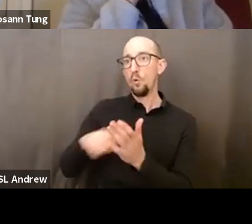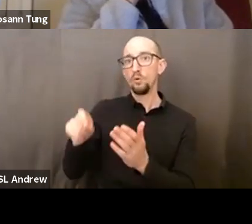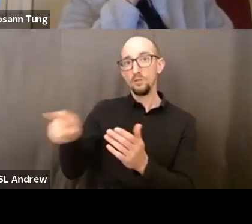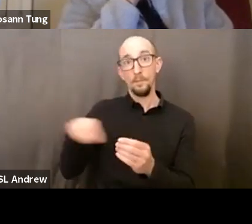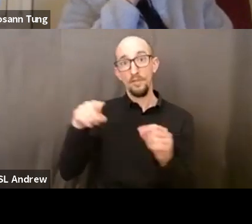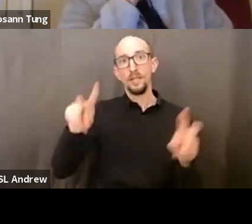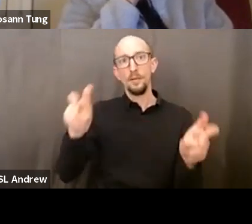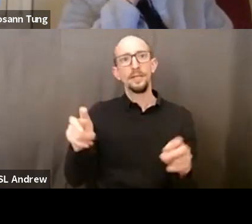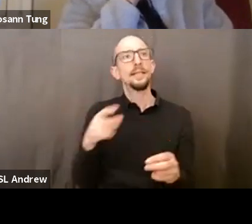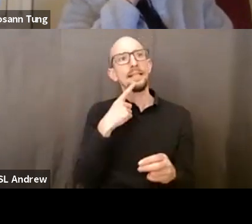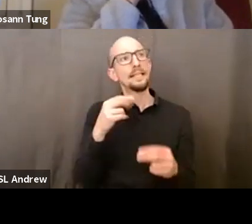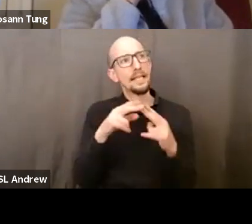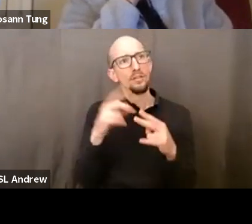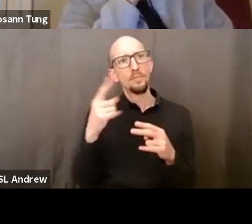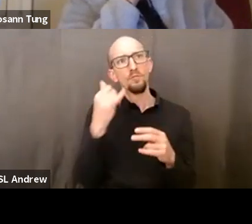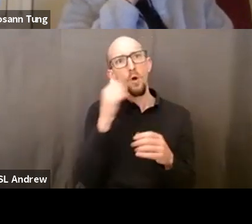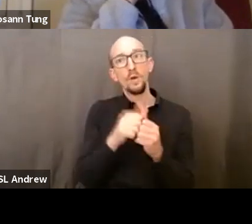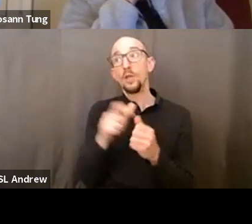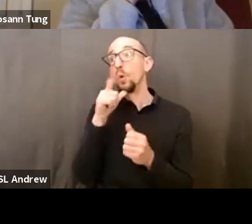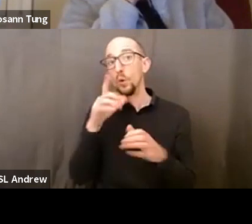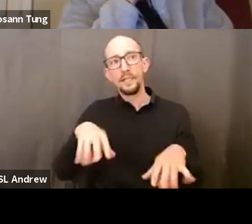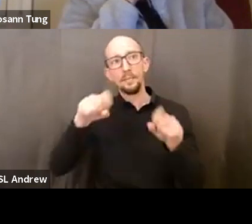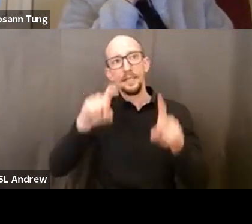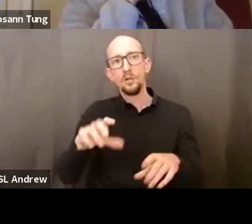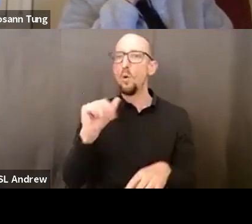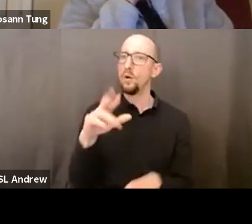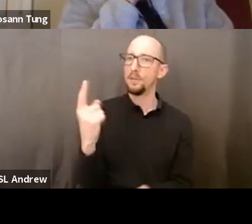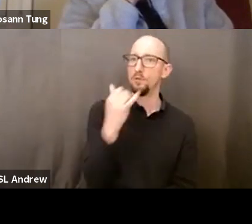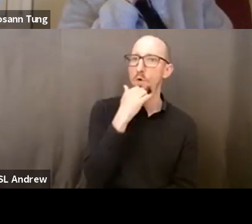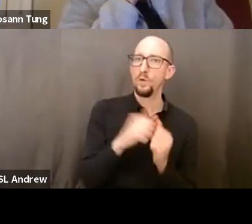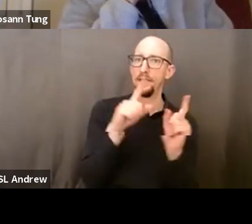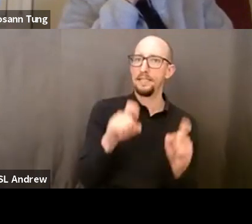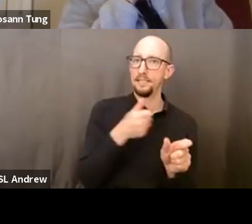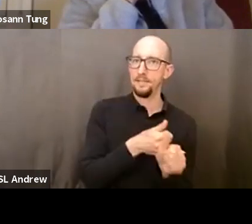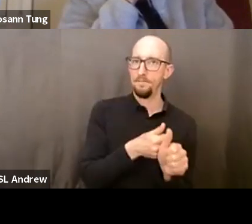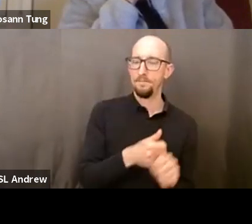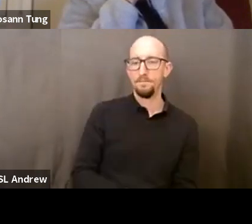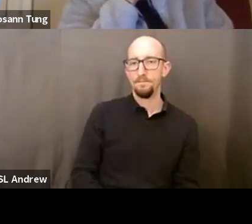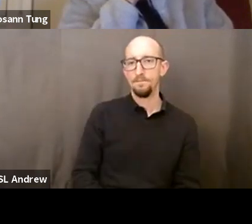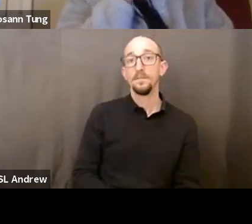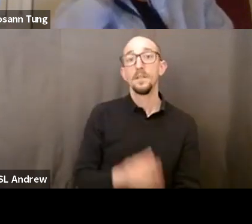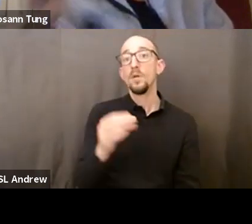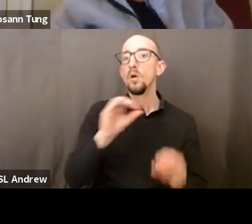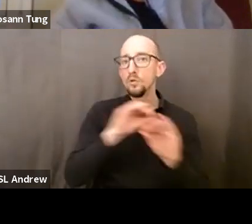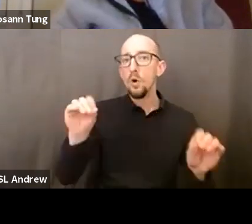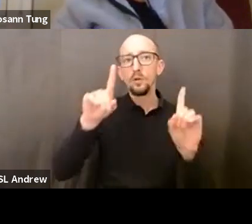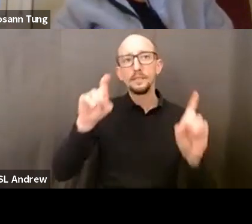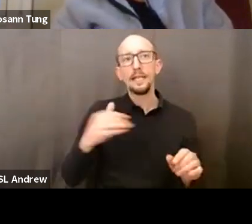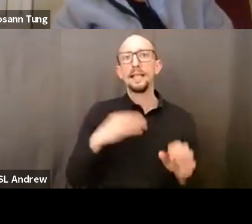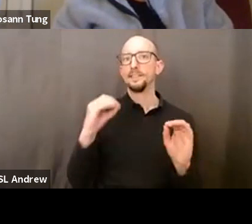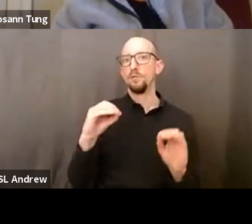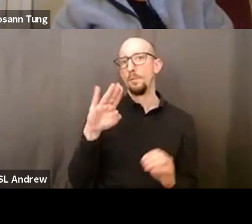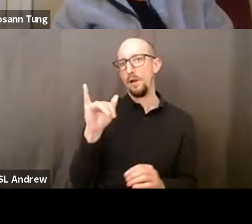there's something wrong with the test takers or there's something wrong with the tests. No test is without bias and no test